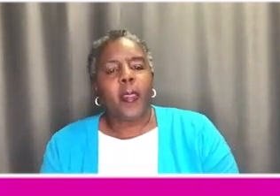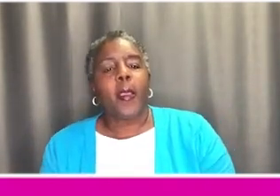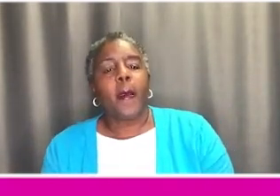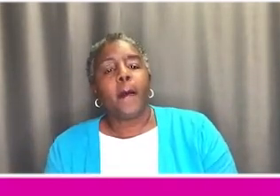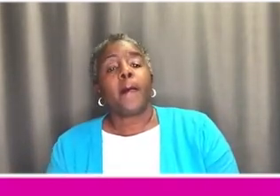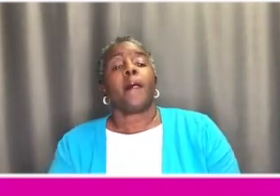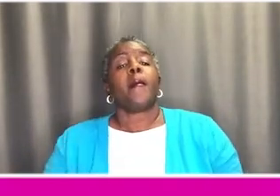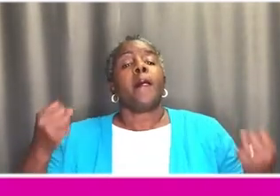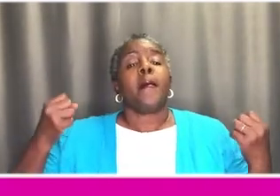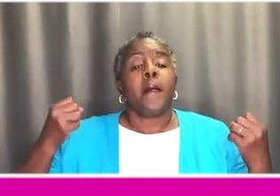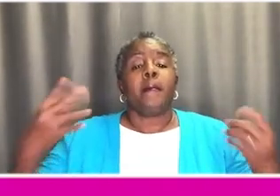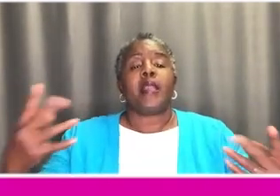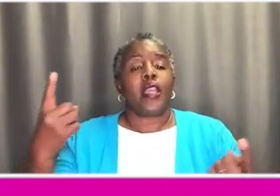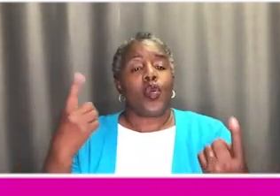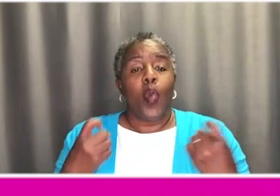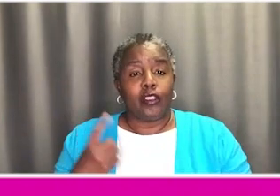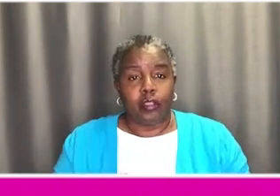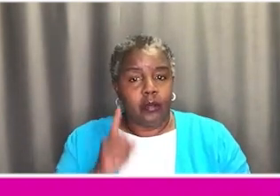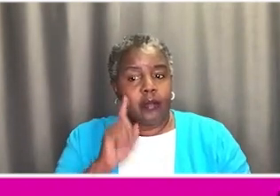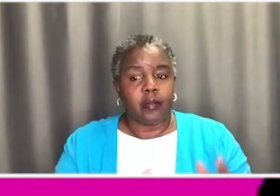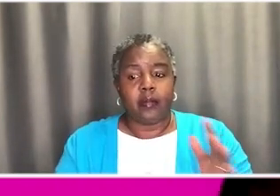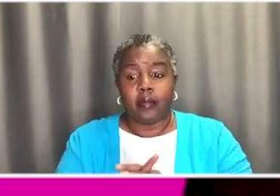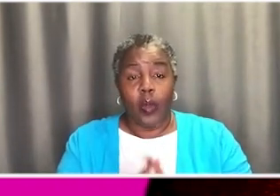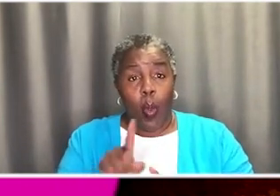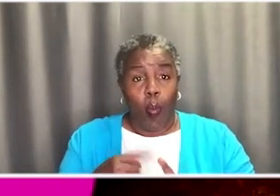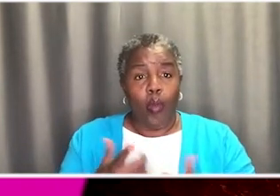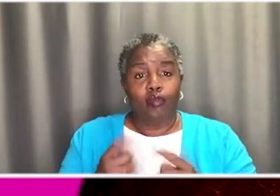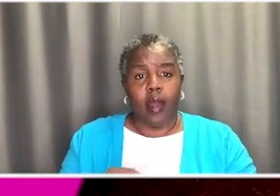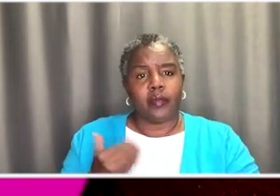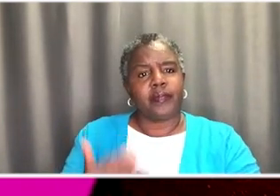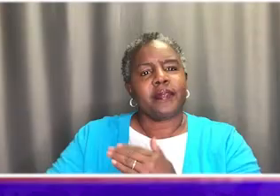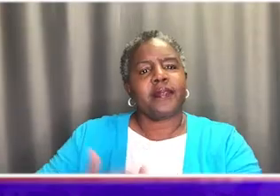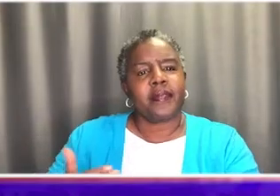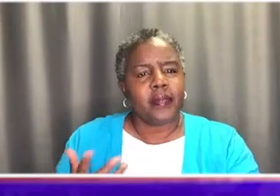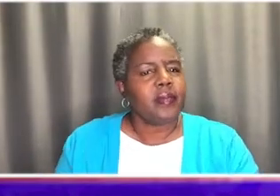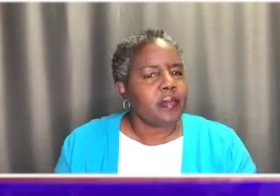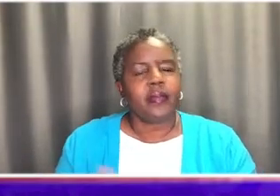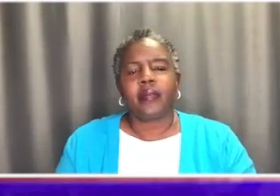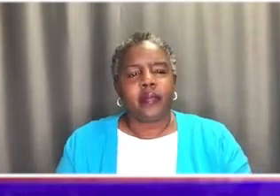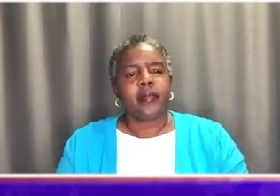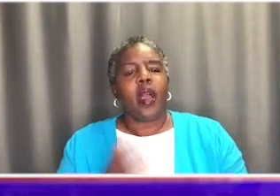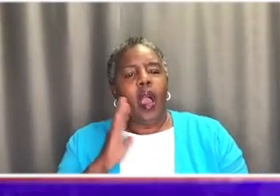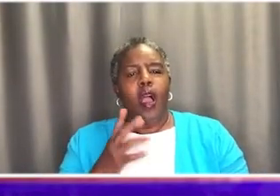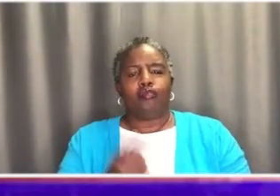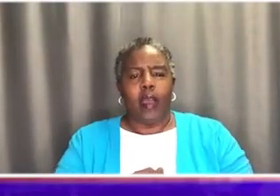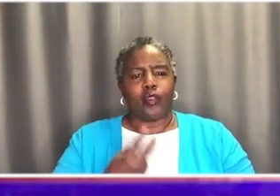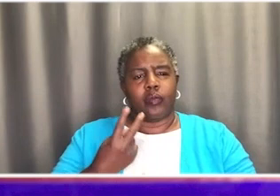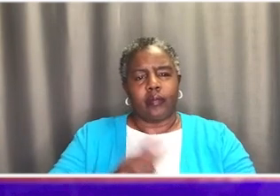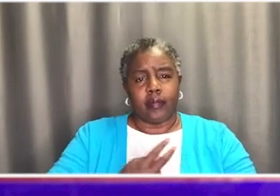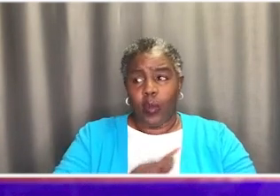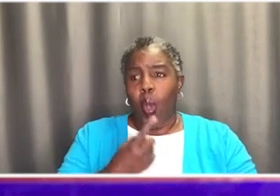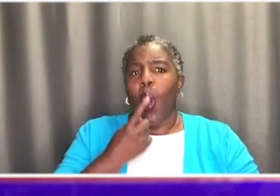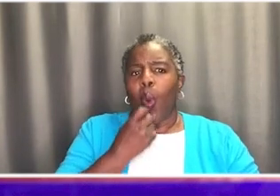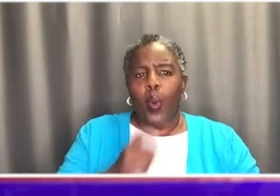There will be many questions that arrive when we take these steps forward to determine the